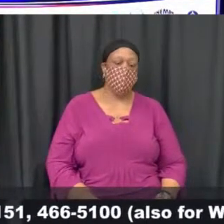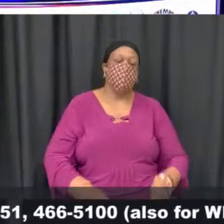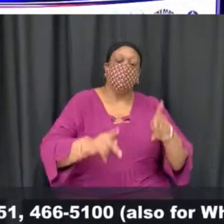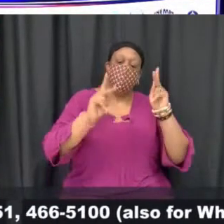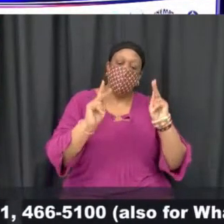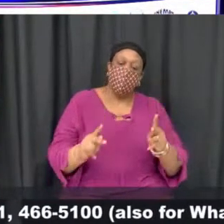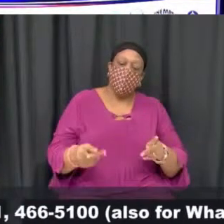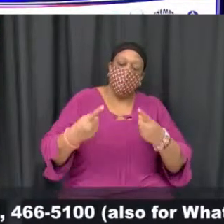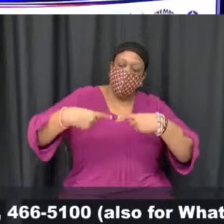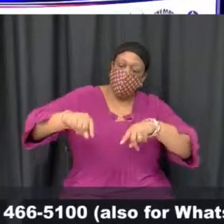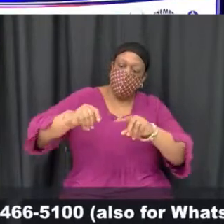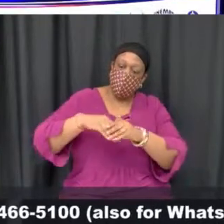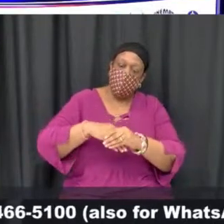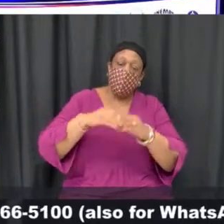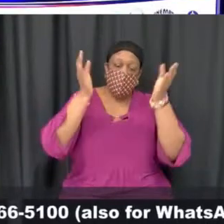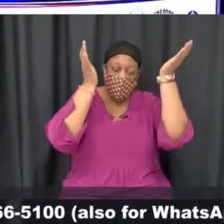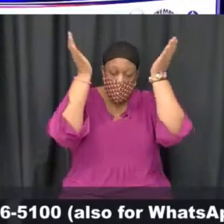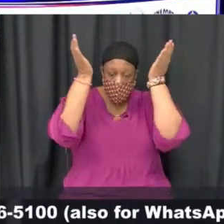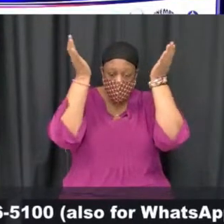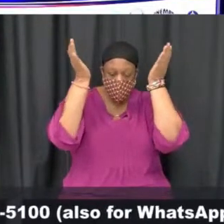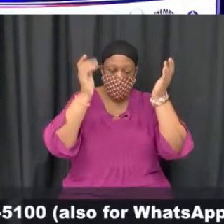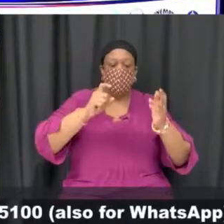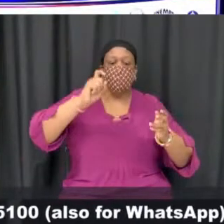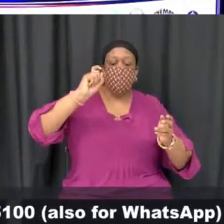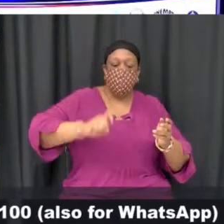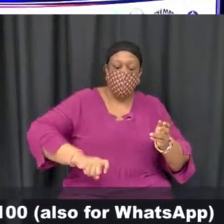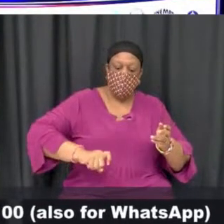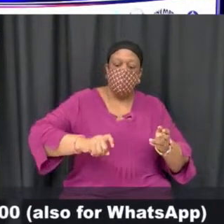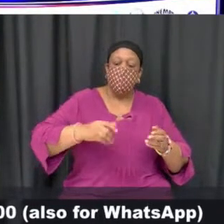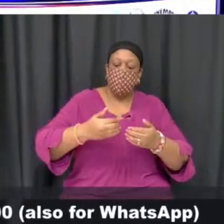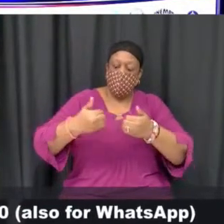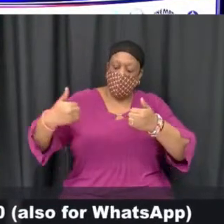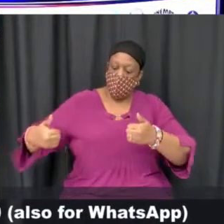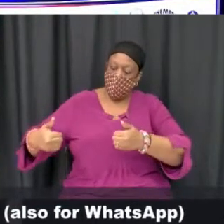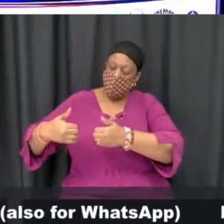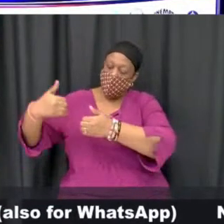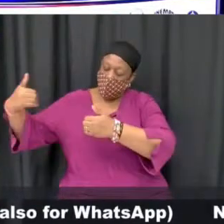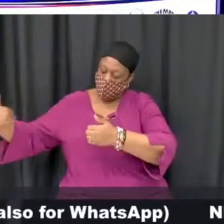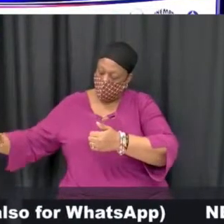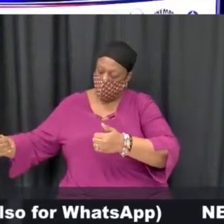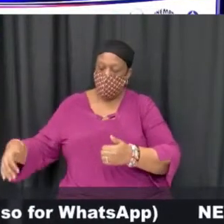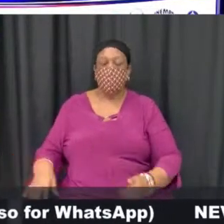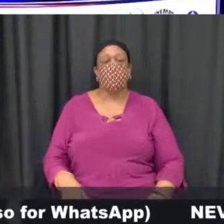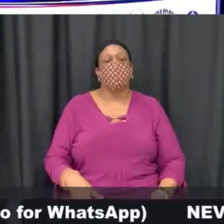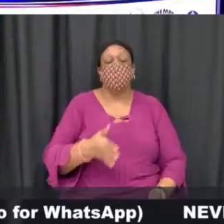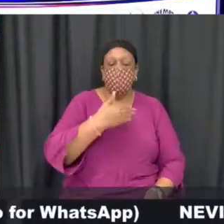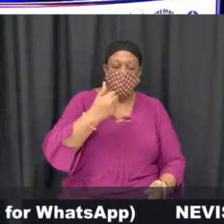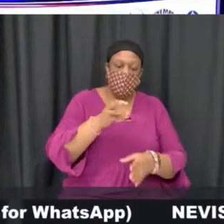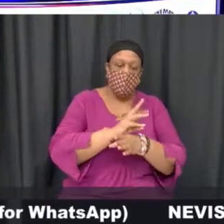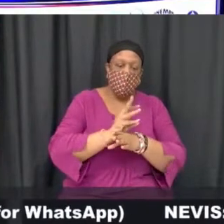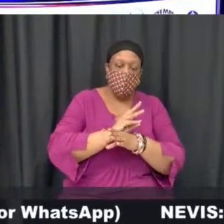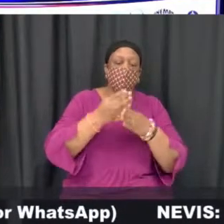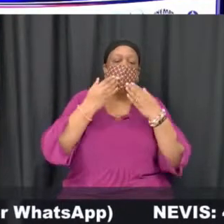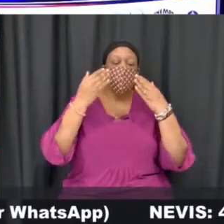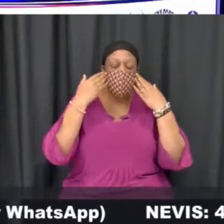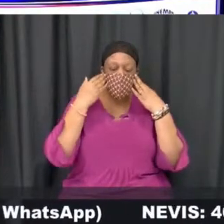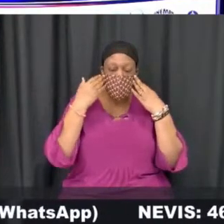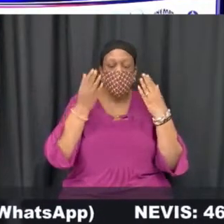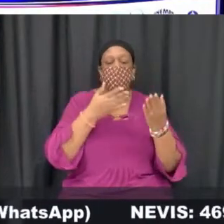distancing protocols, as well as the hygiene protocols and the wearing of face masks. Regulation